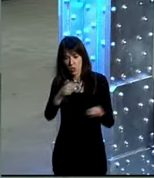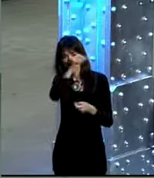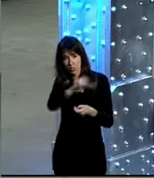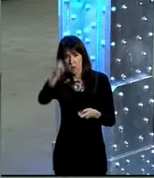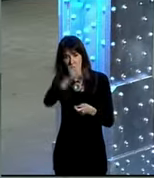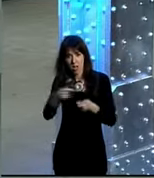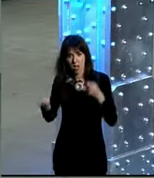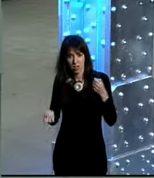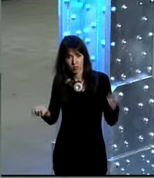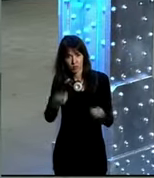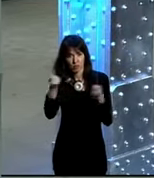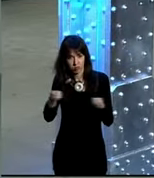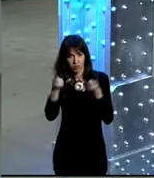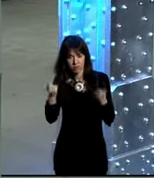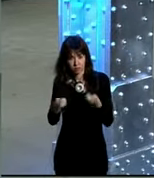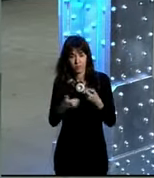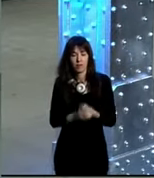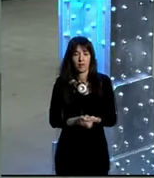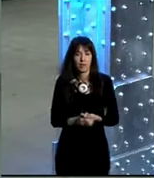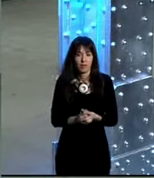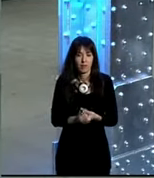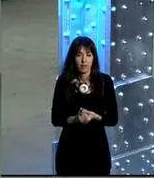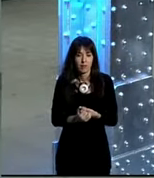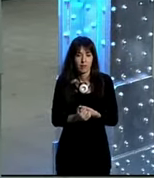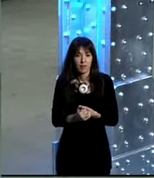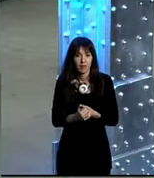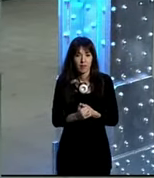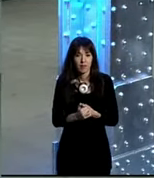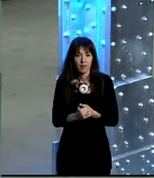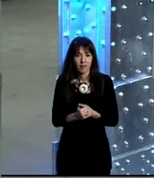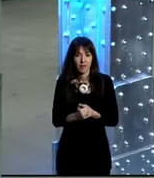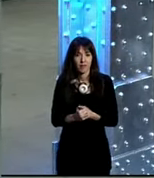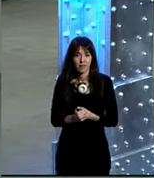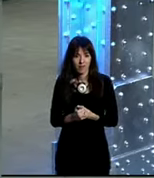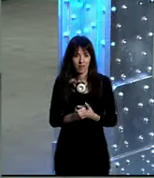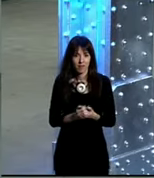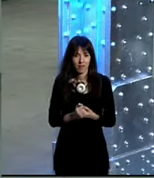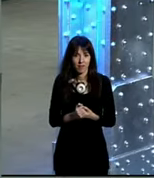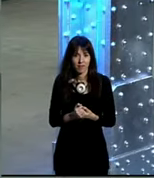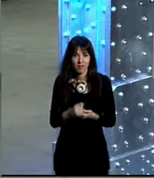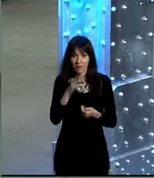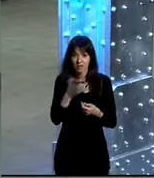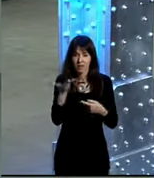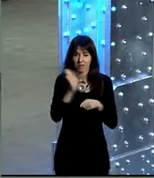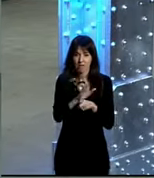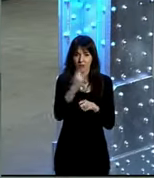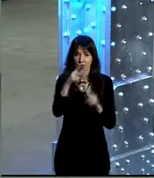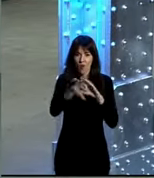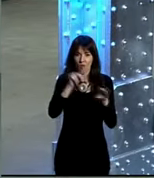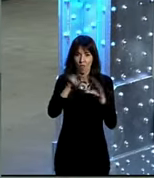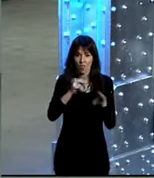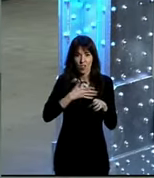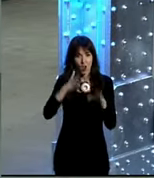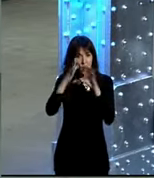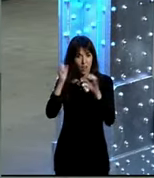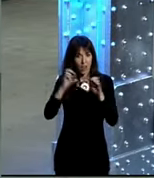was a godsend for us. I'm going to show you a short clip of the Energy Ambassador. This is before he went